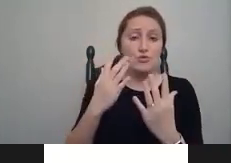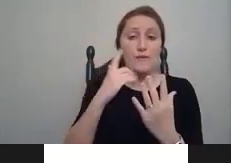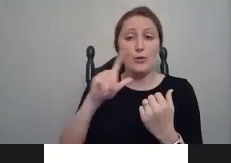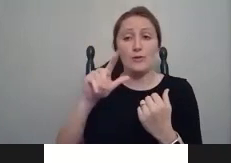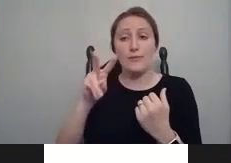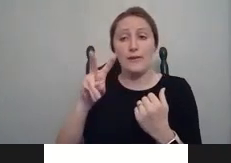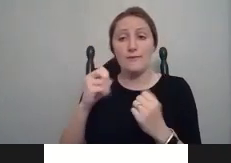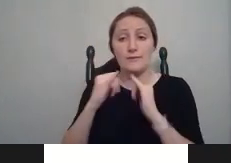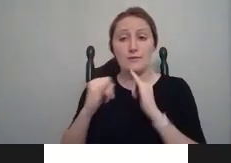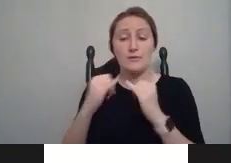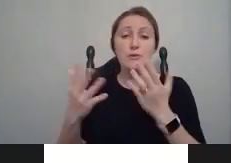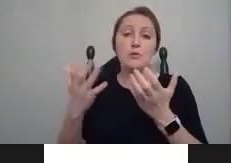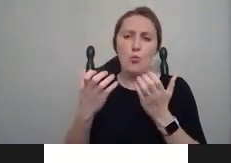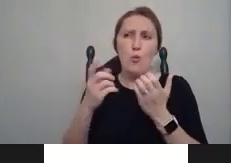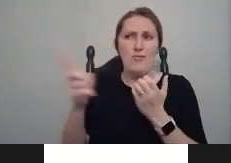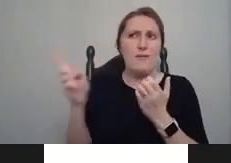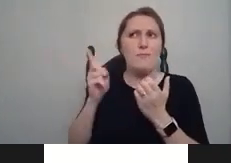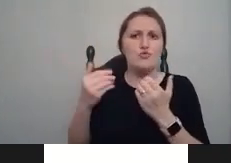So I want them to have devices.